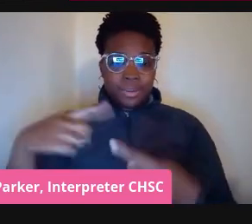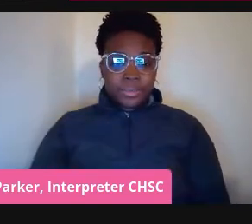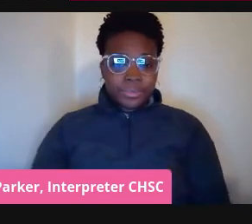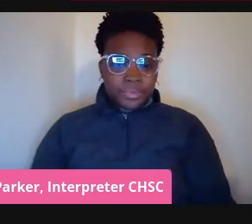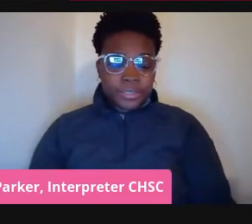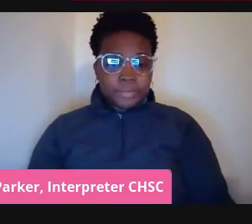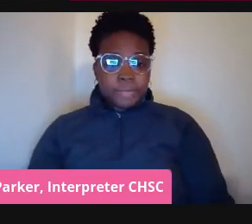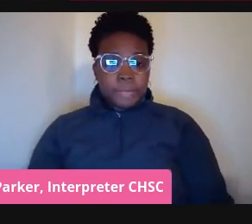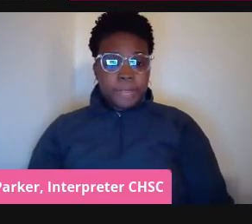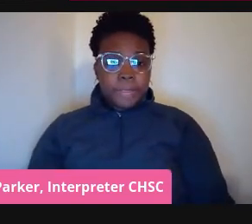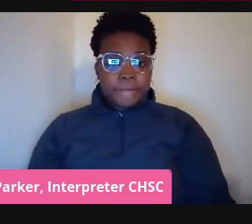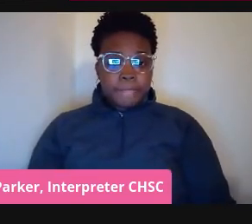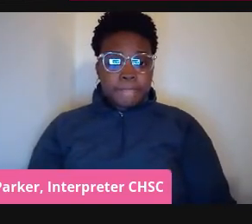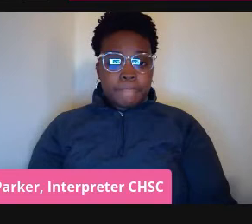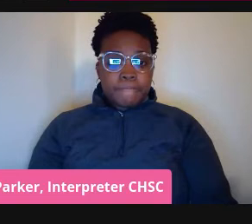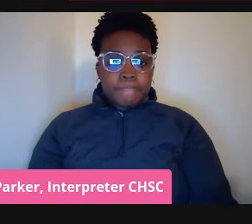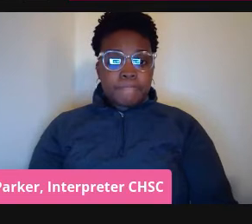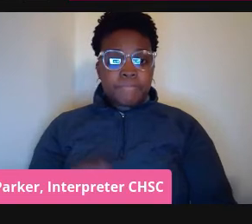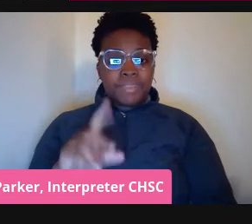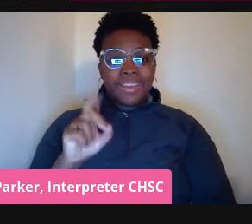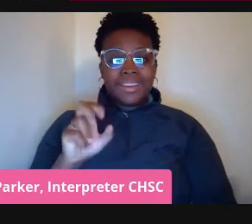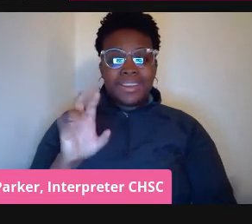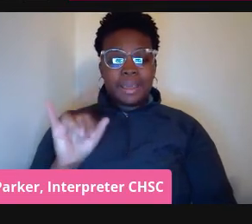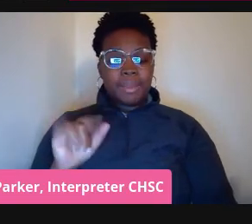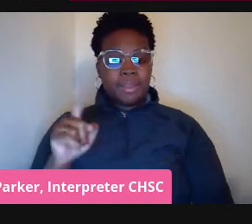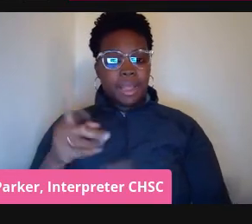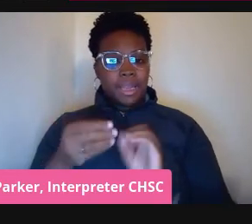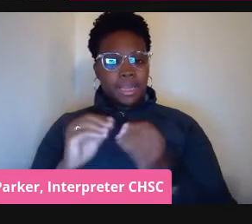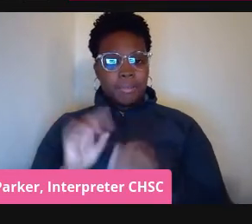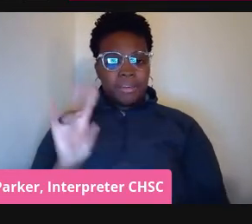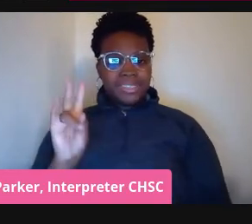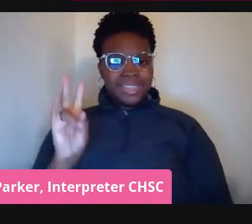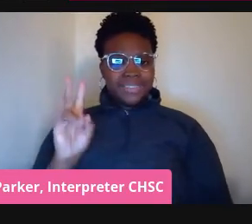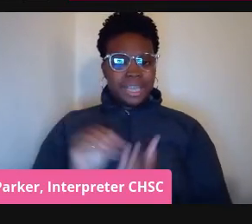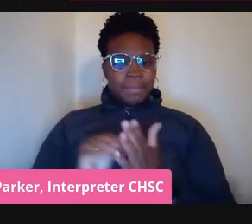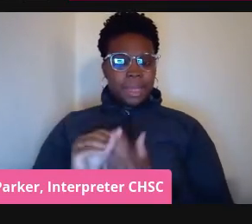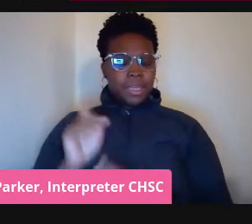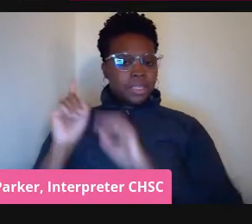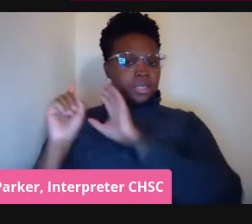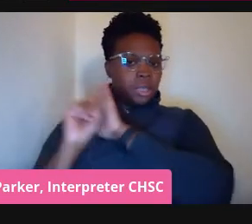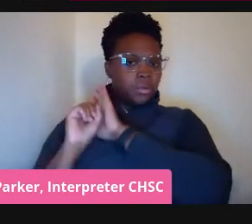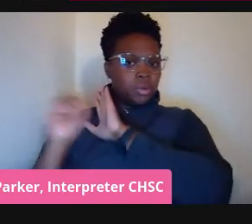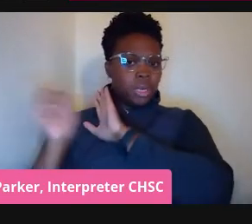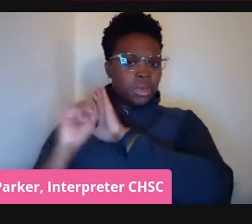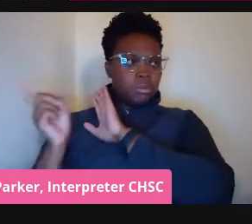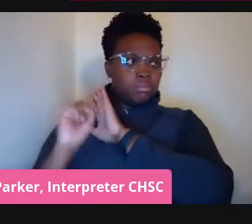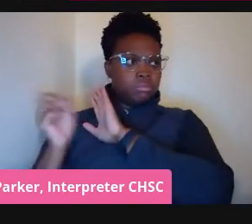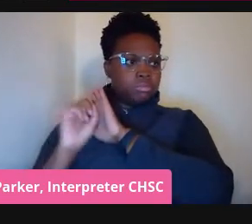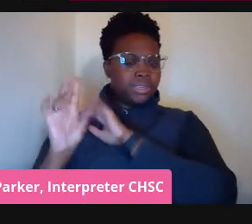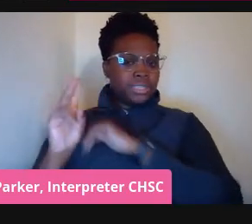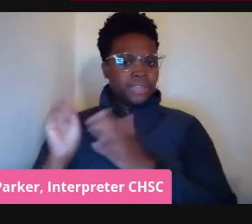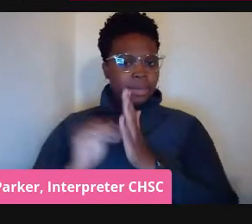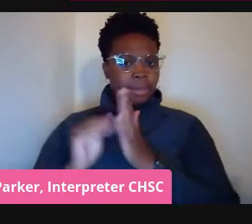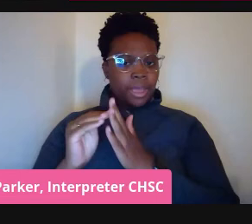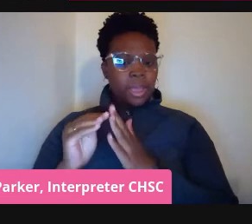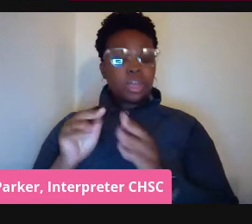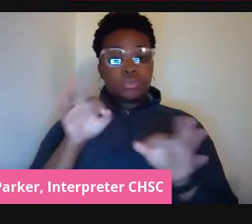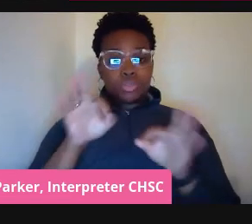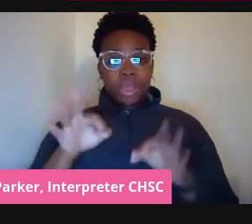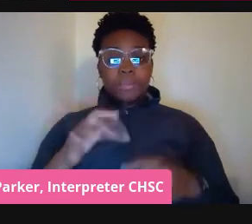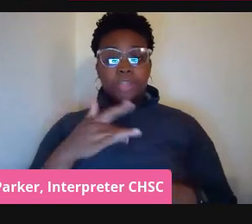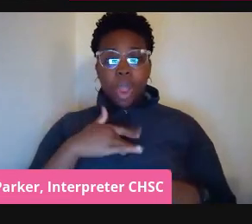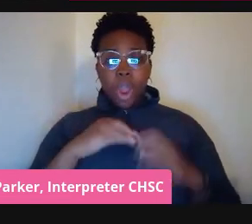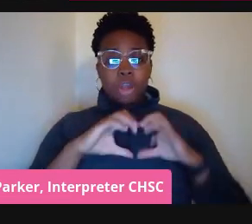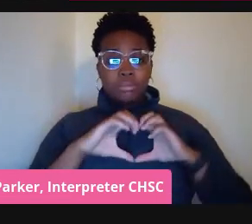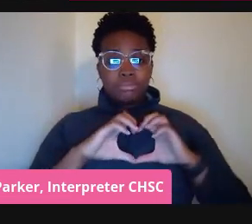I think the number is staggering. That 17 million is ringing in my ears right now, because, and you described it as heartbreaking, which is absolutely true, but it is